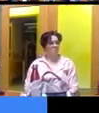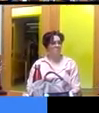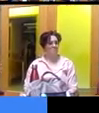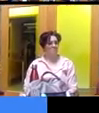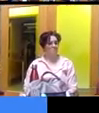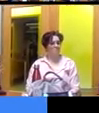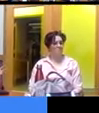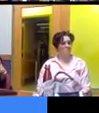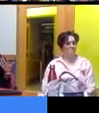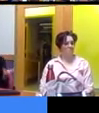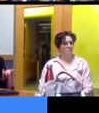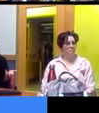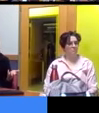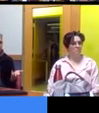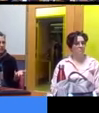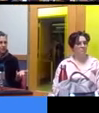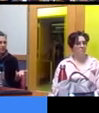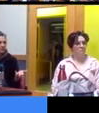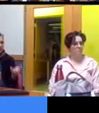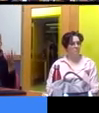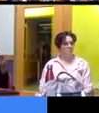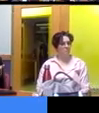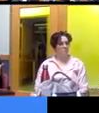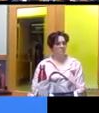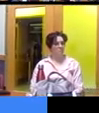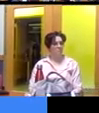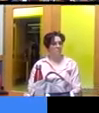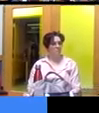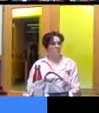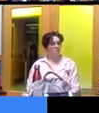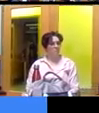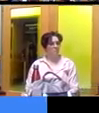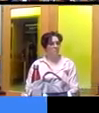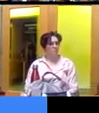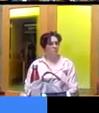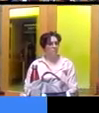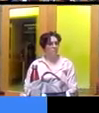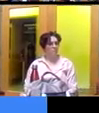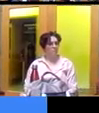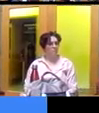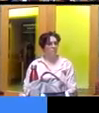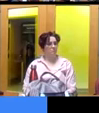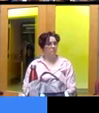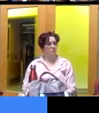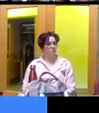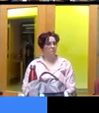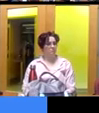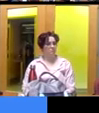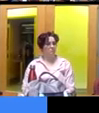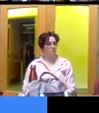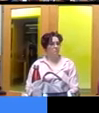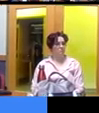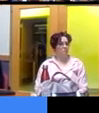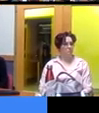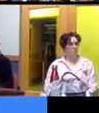anything bad or wrong about that person. It just is something that people need to be mindful of and make sure that they can kind of guard